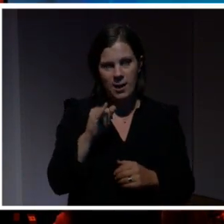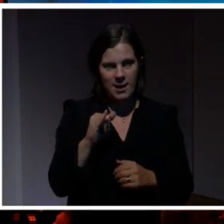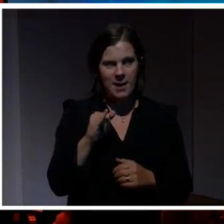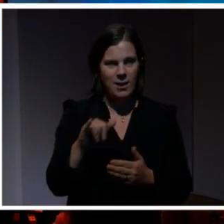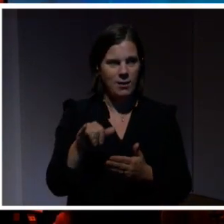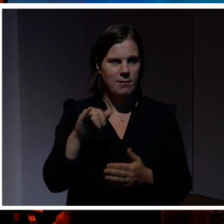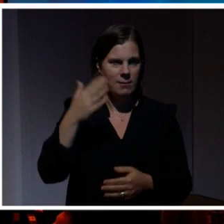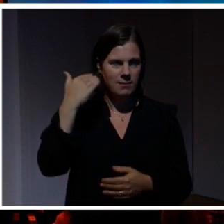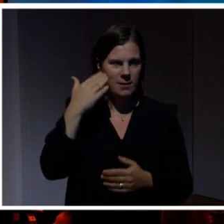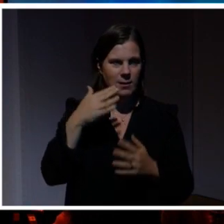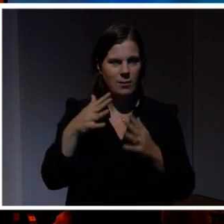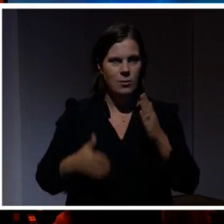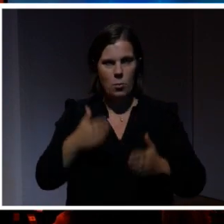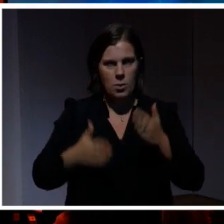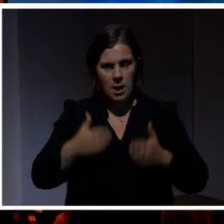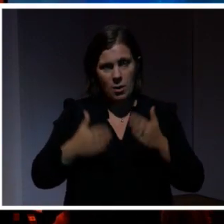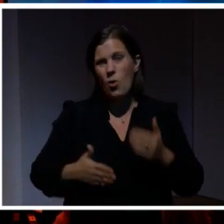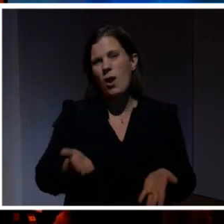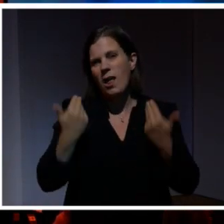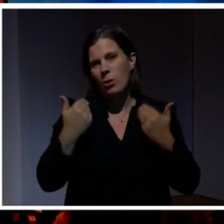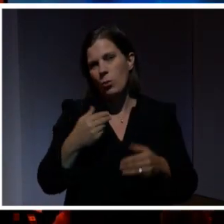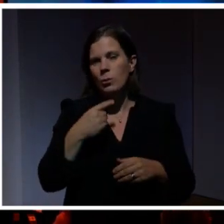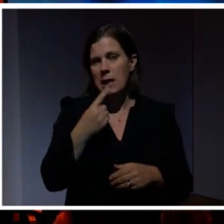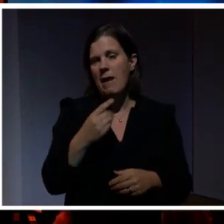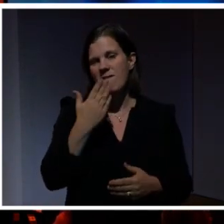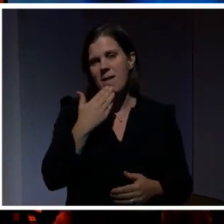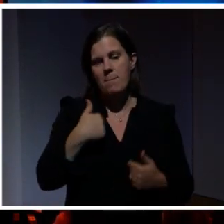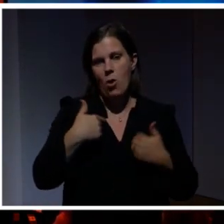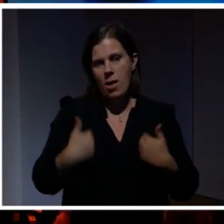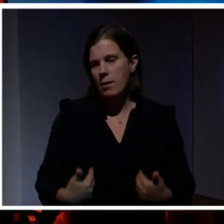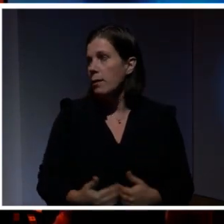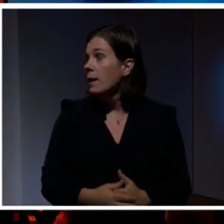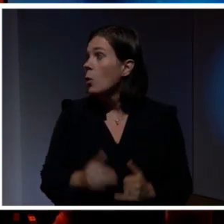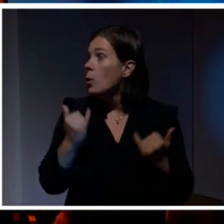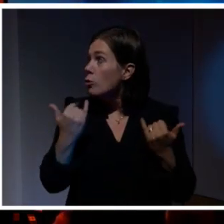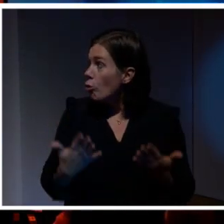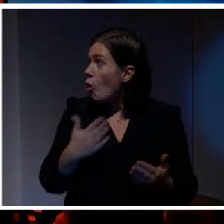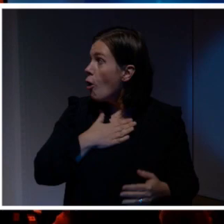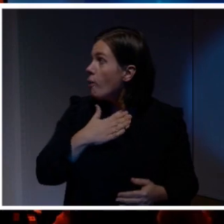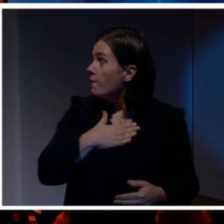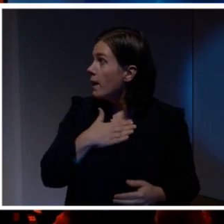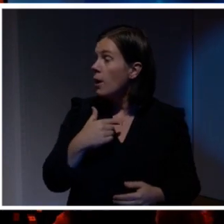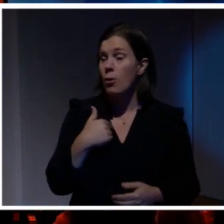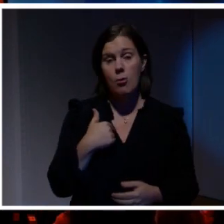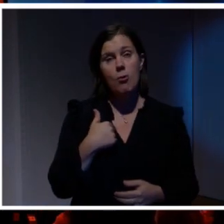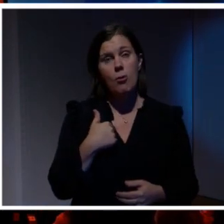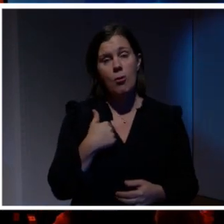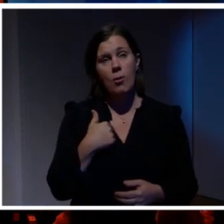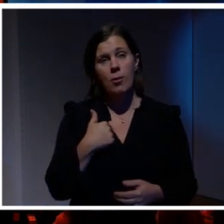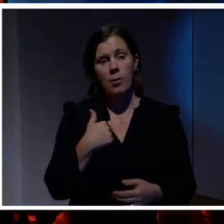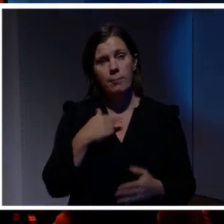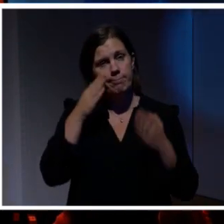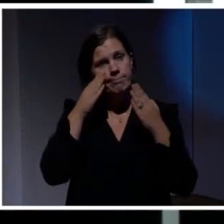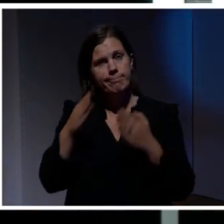maybe an easier way to describe who I am. And today I want to spend some